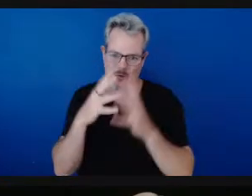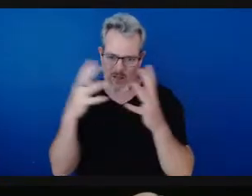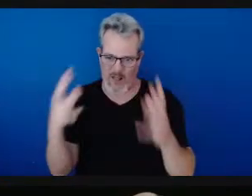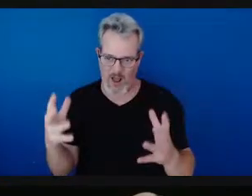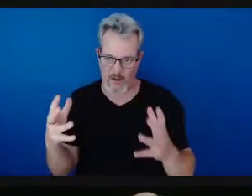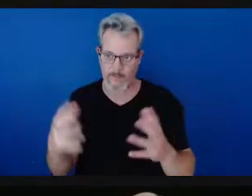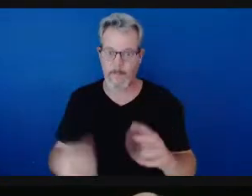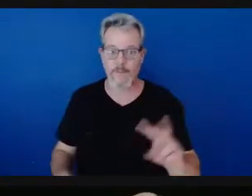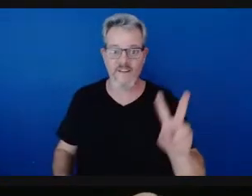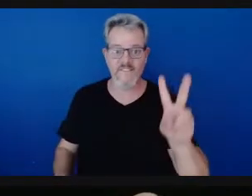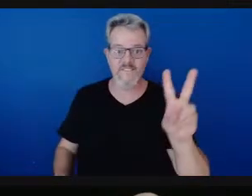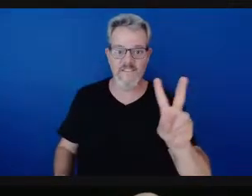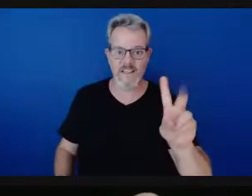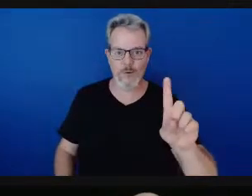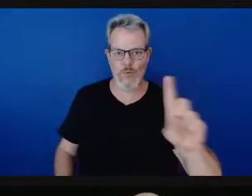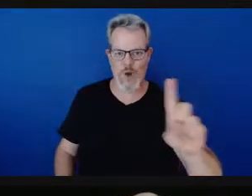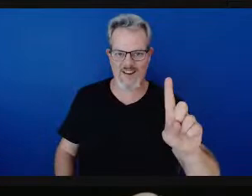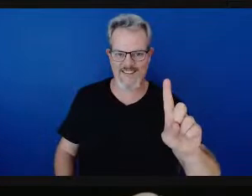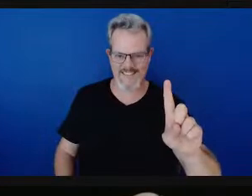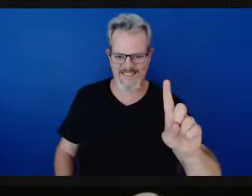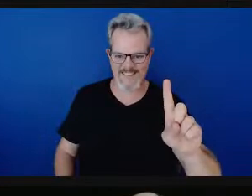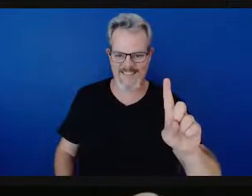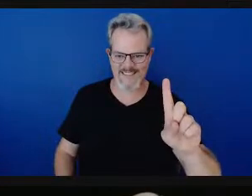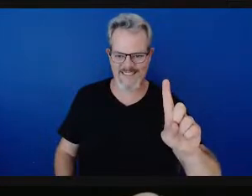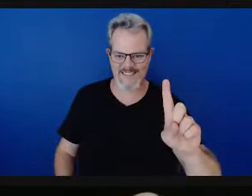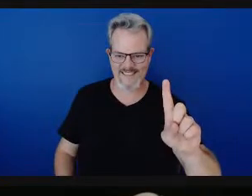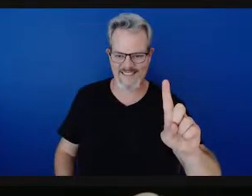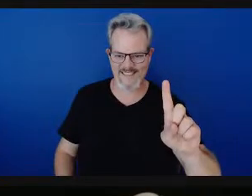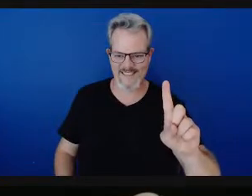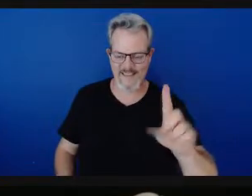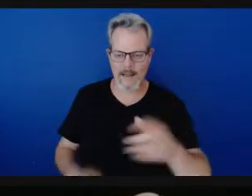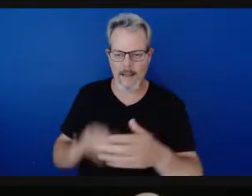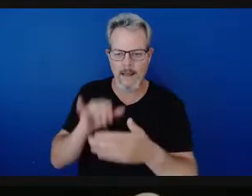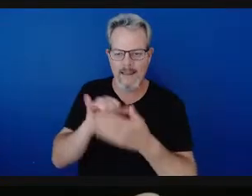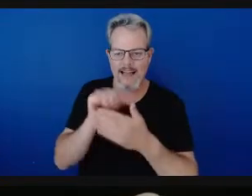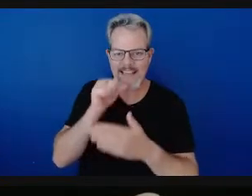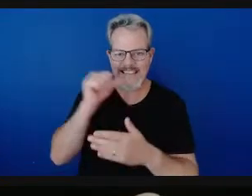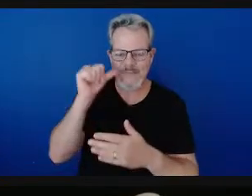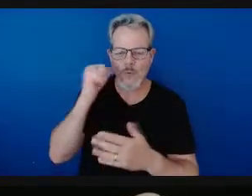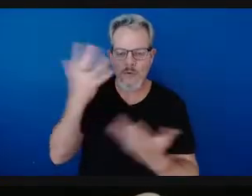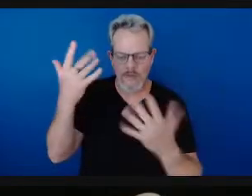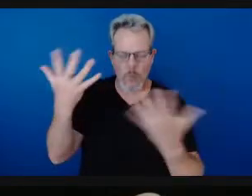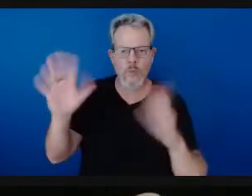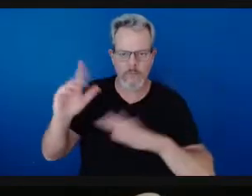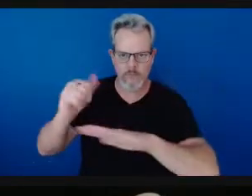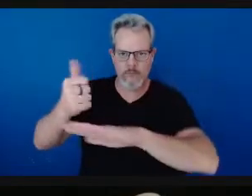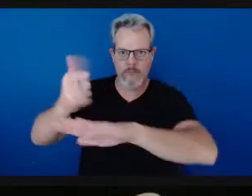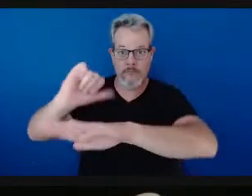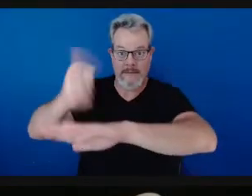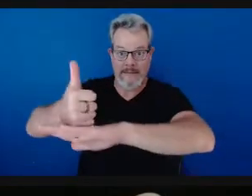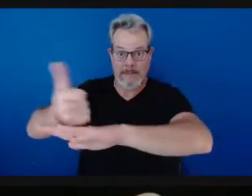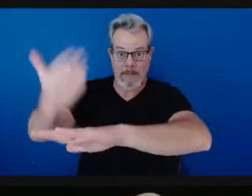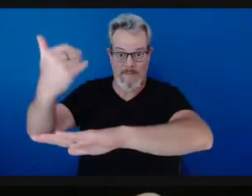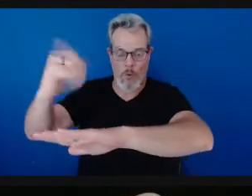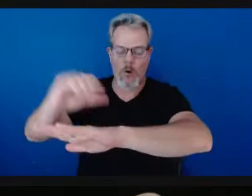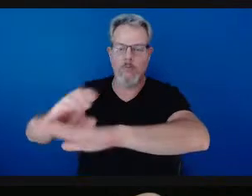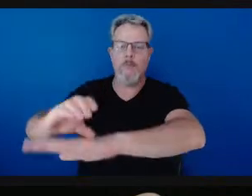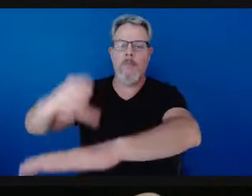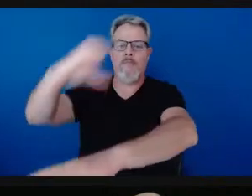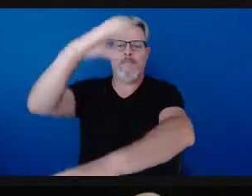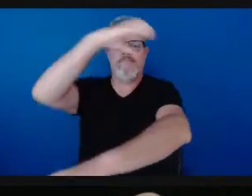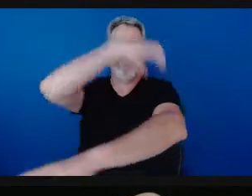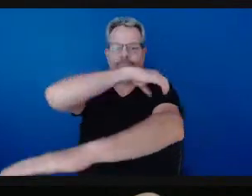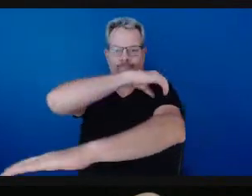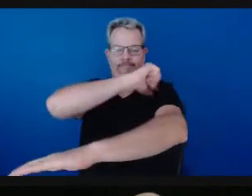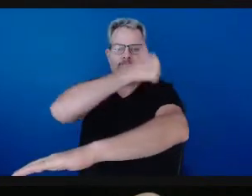camera. This one is on that. It was the one that was moved to the upper edge of the downdrop block. So reverse angle